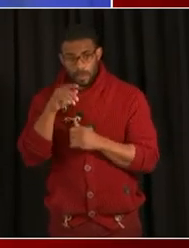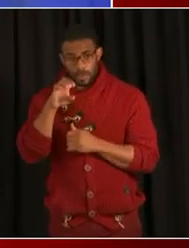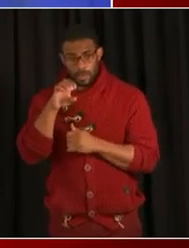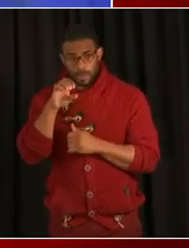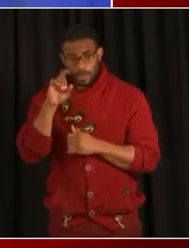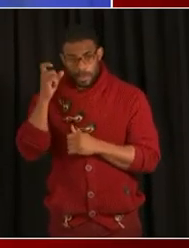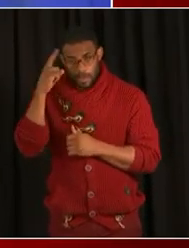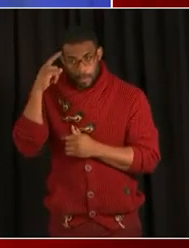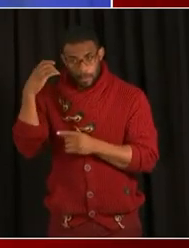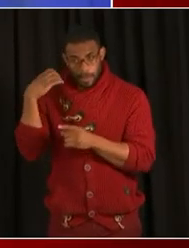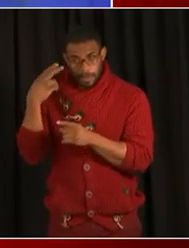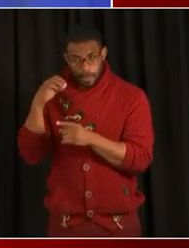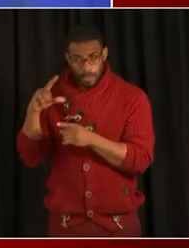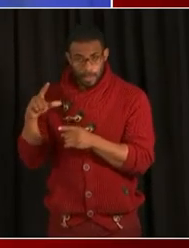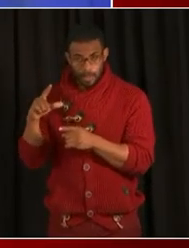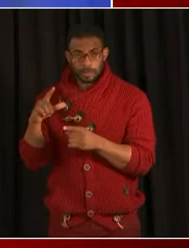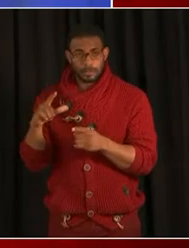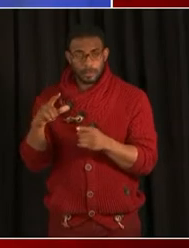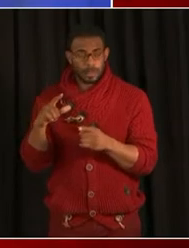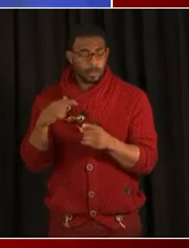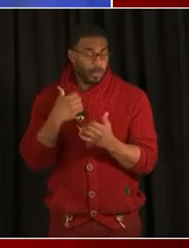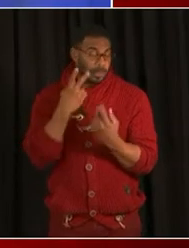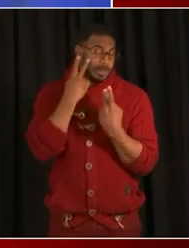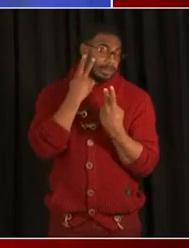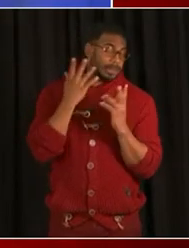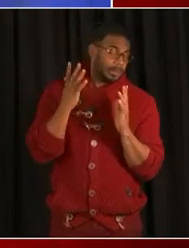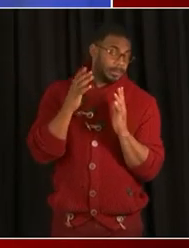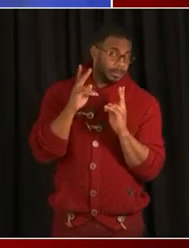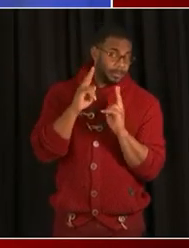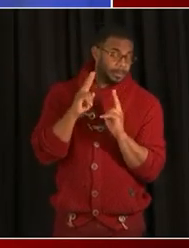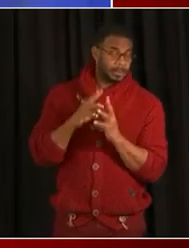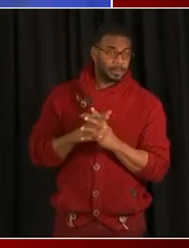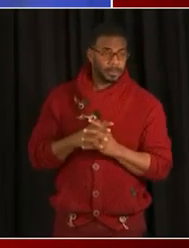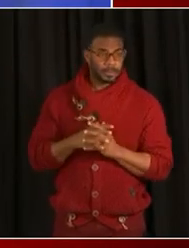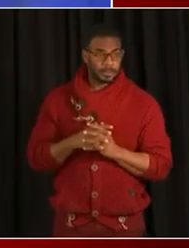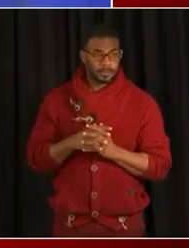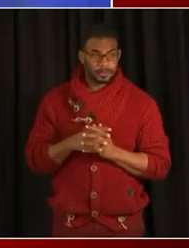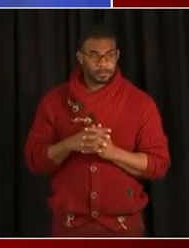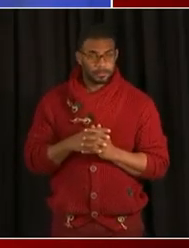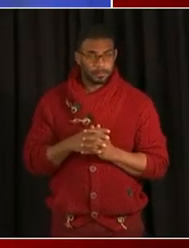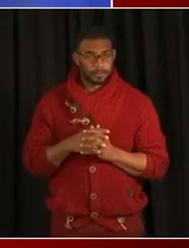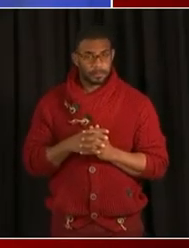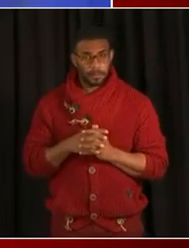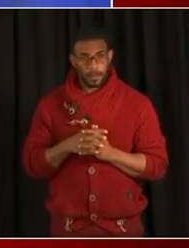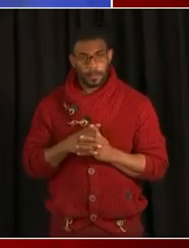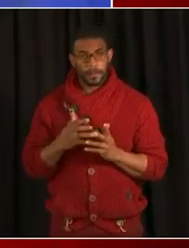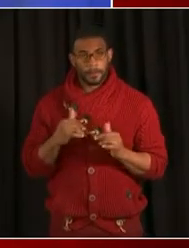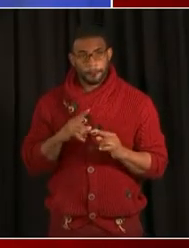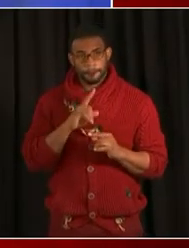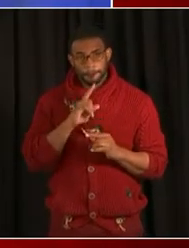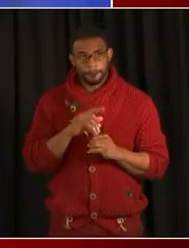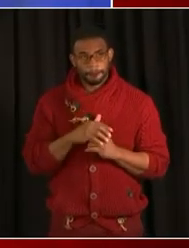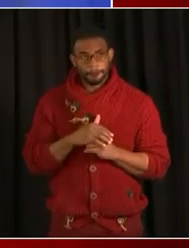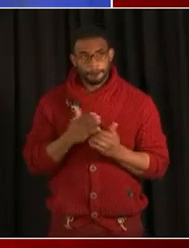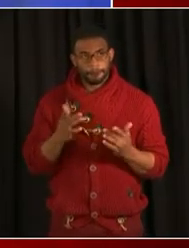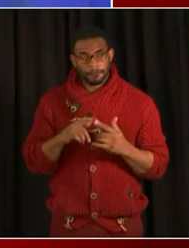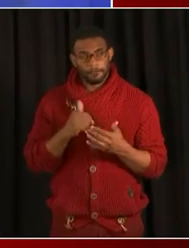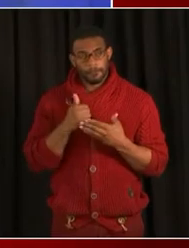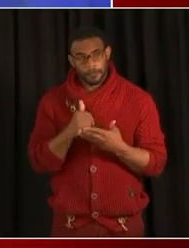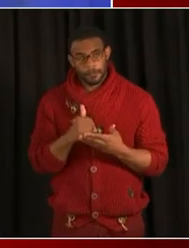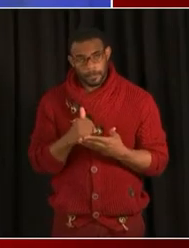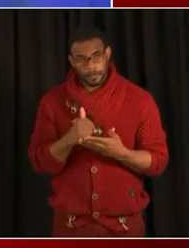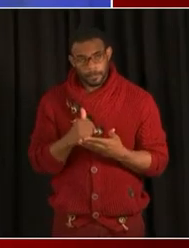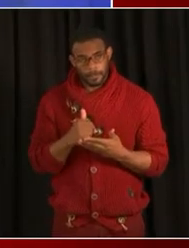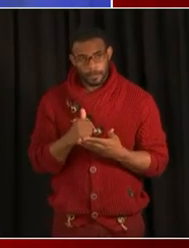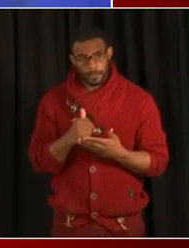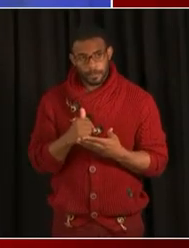Capitol Hill. The devil in the details, but we'll see. we're here to